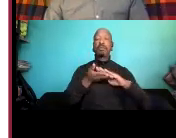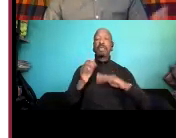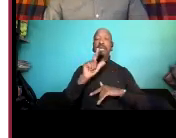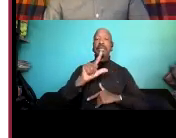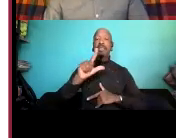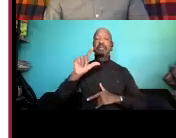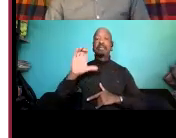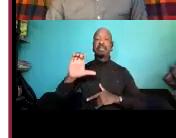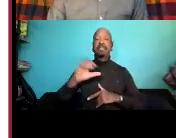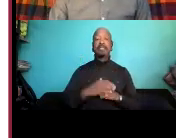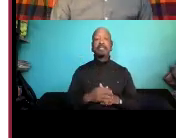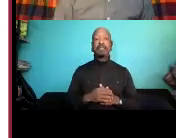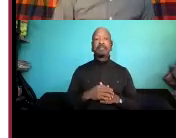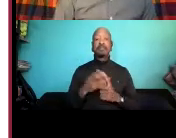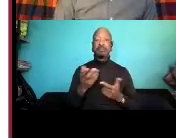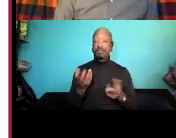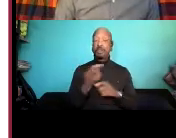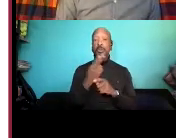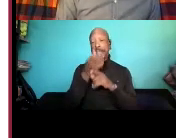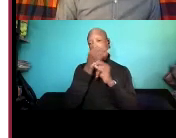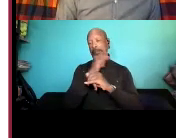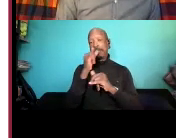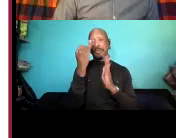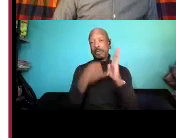cooperative using cartoons.